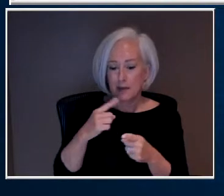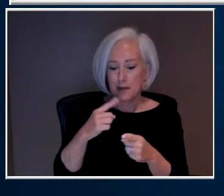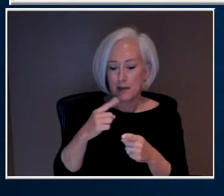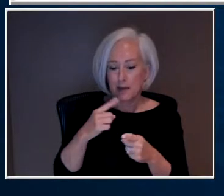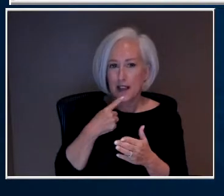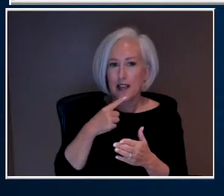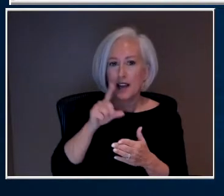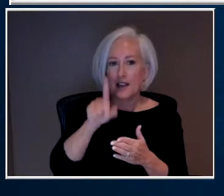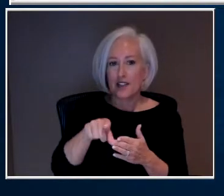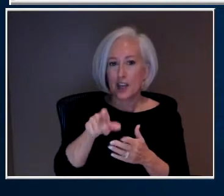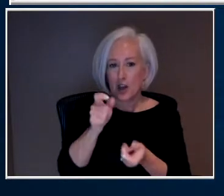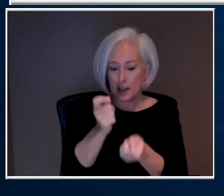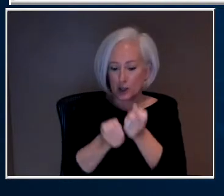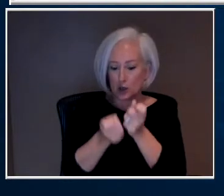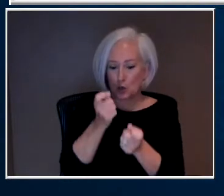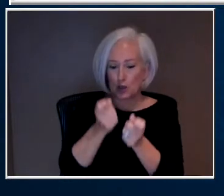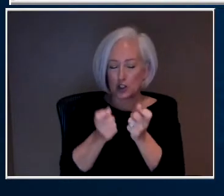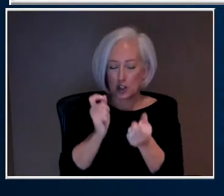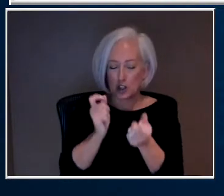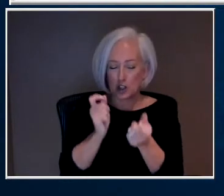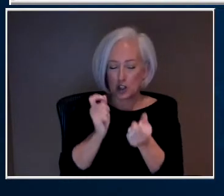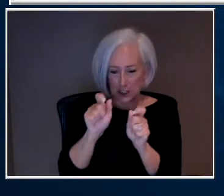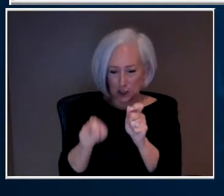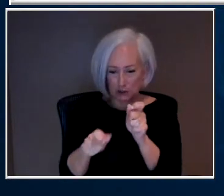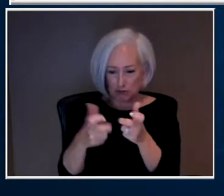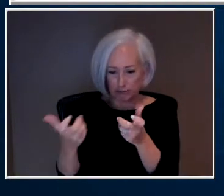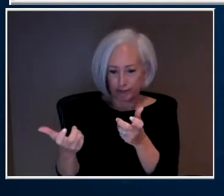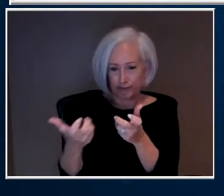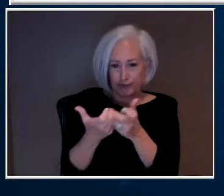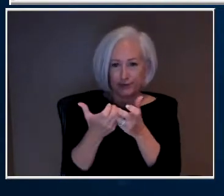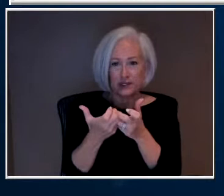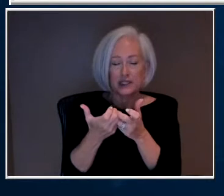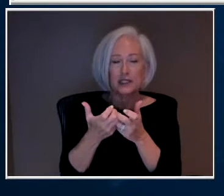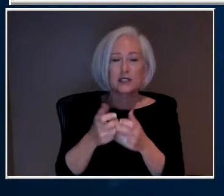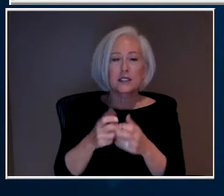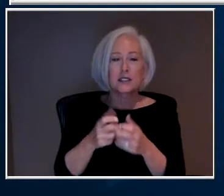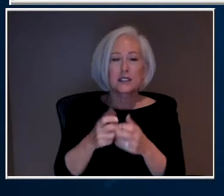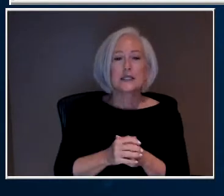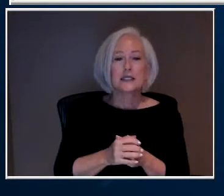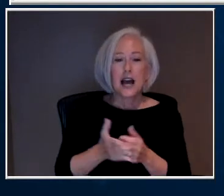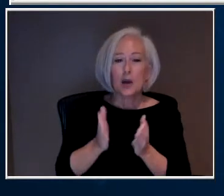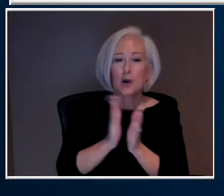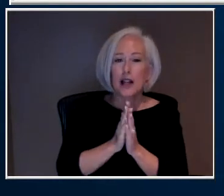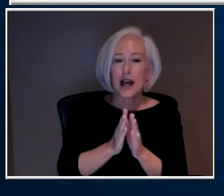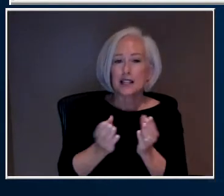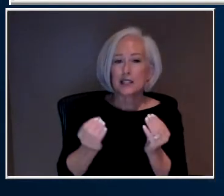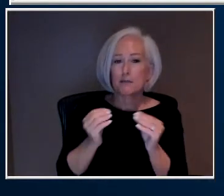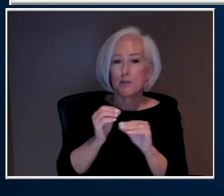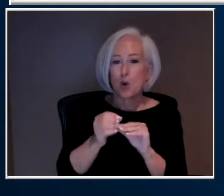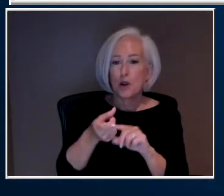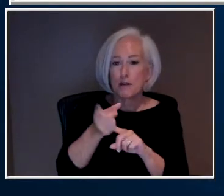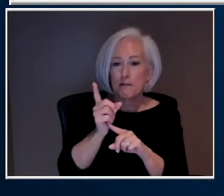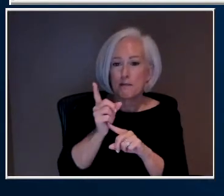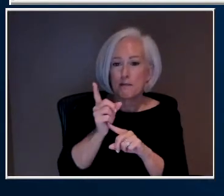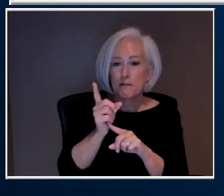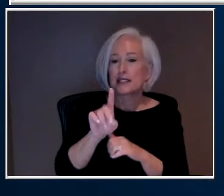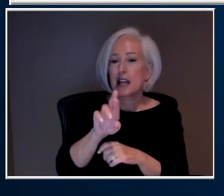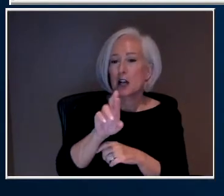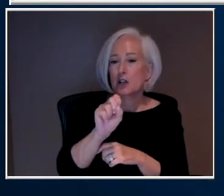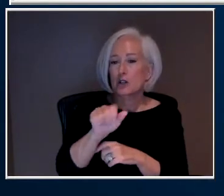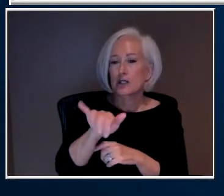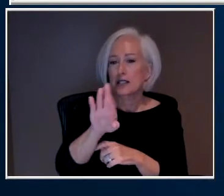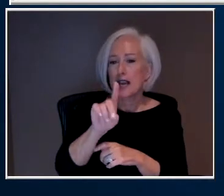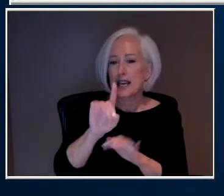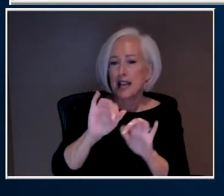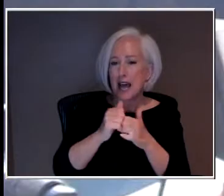and tweaks before it was just right. I'll ask you more about that in a second. Dr. Syed, how do you do that tweaking of the